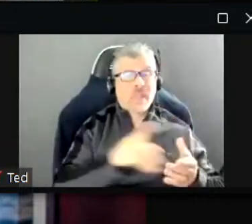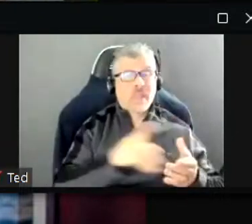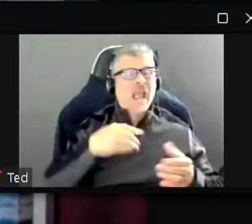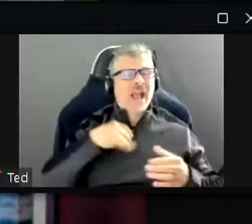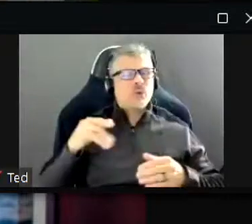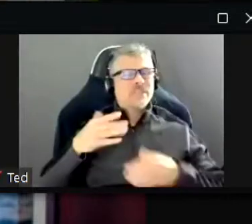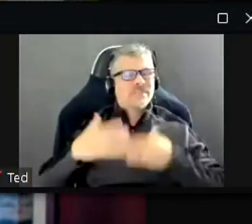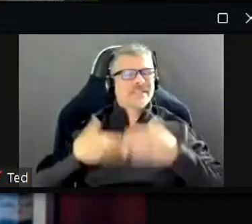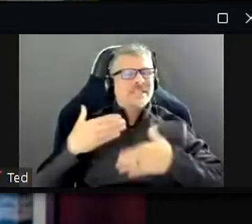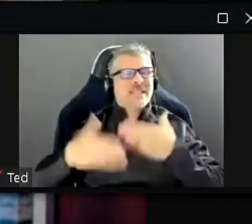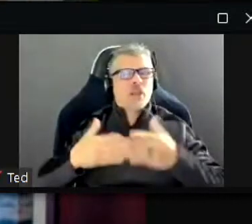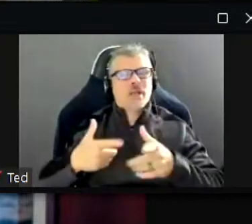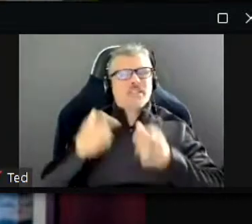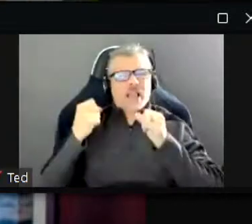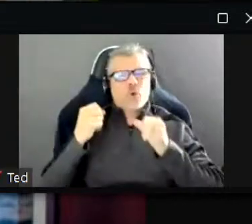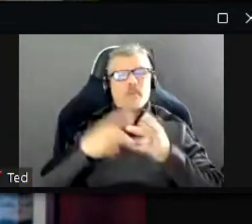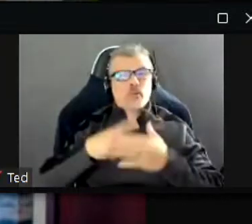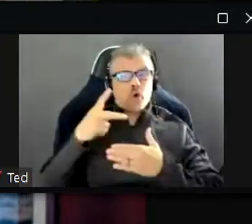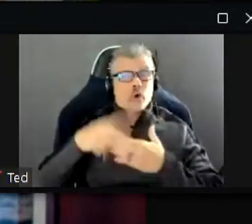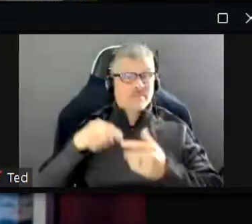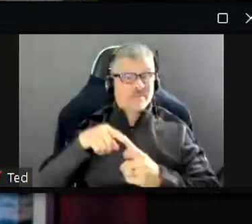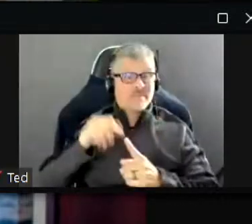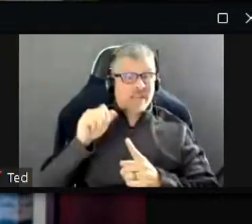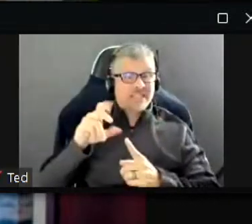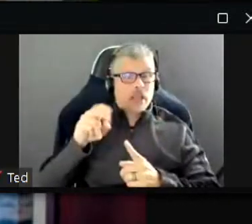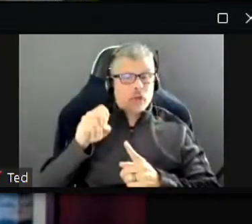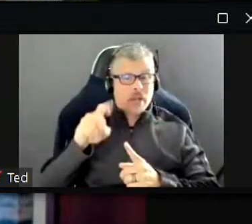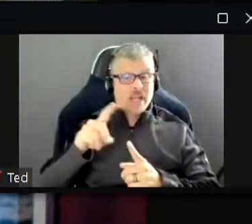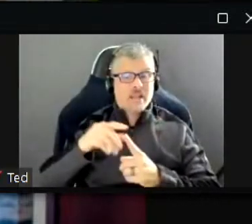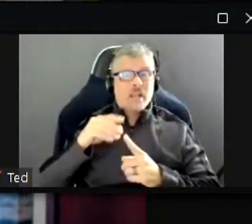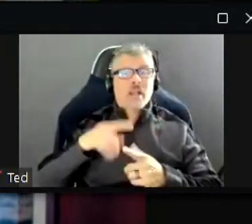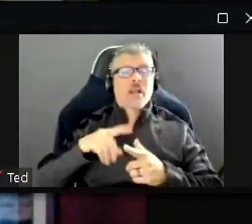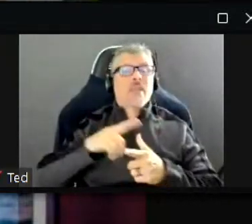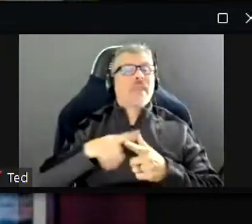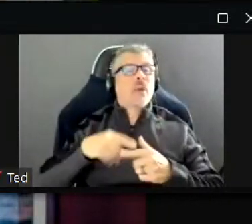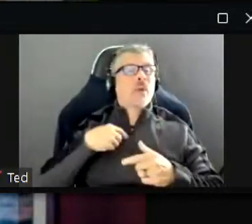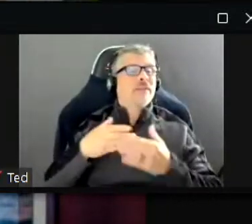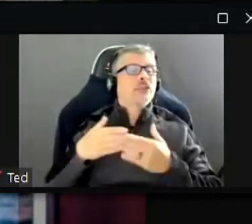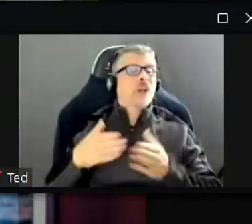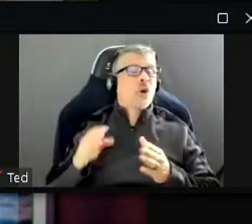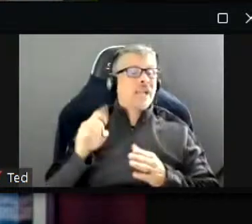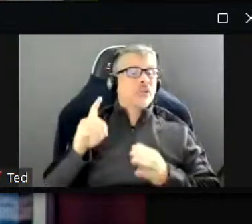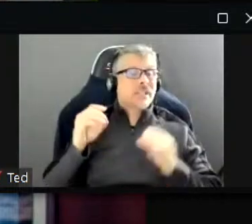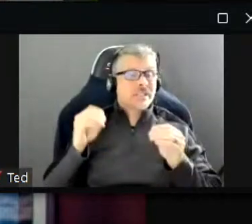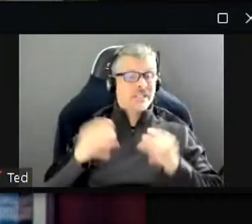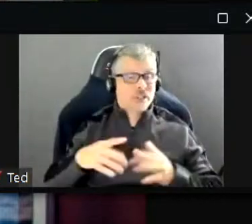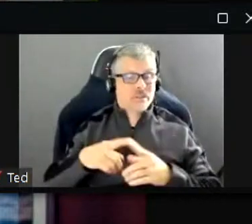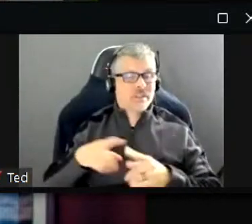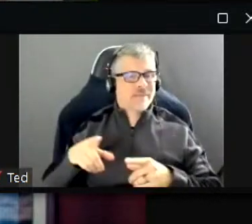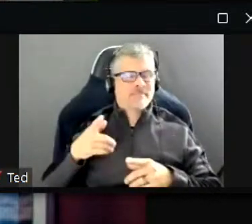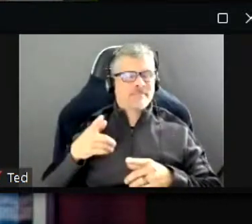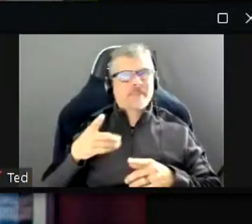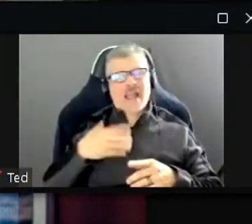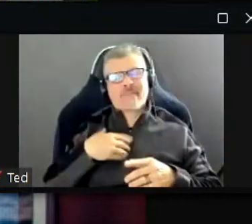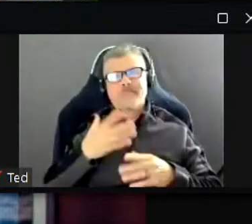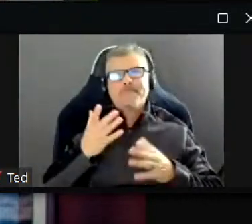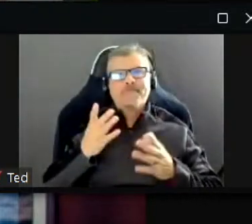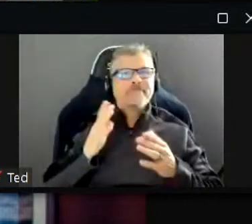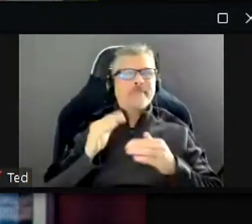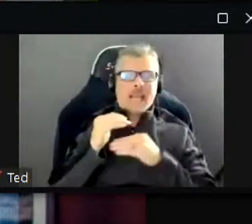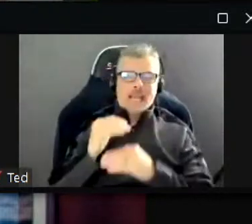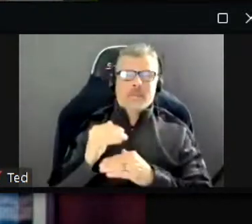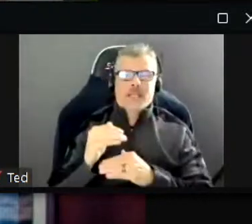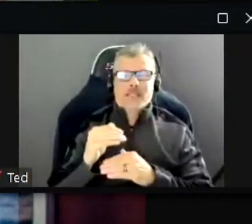Accelerated program number one, but then you have a gen ed teacher program who has minimal special ed